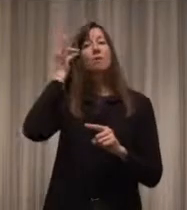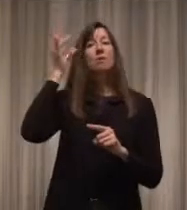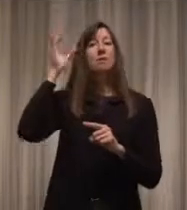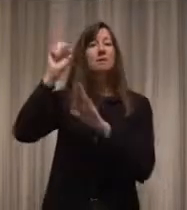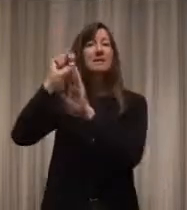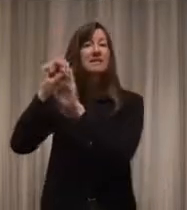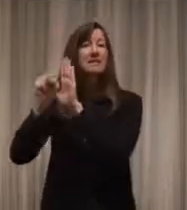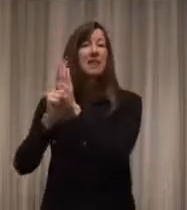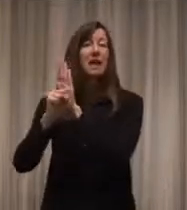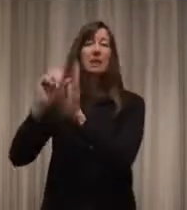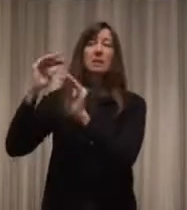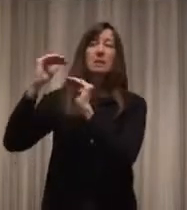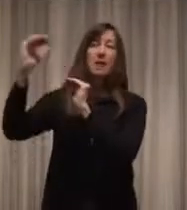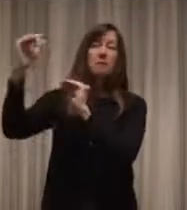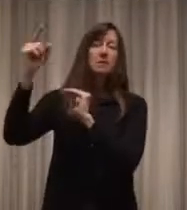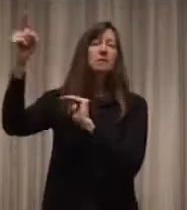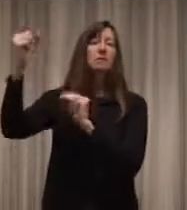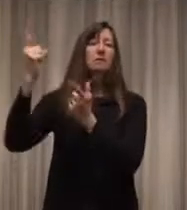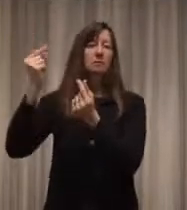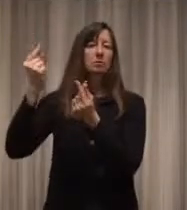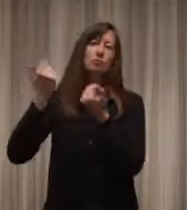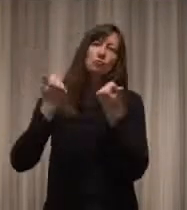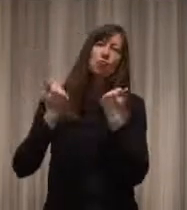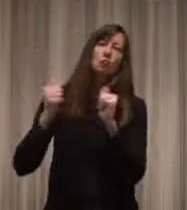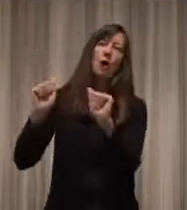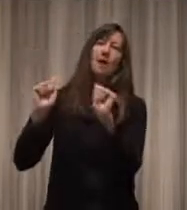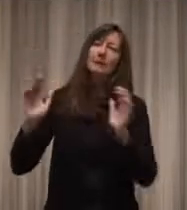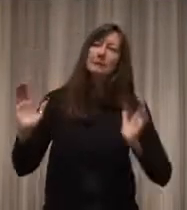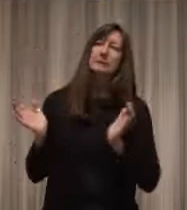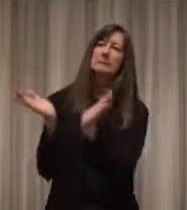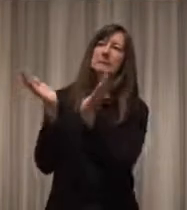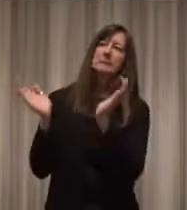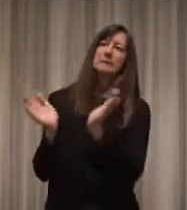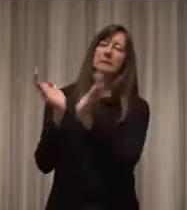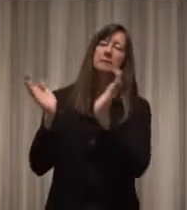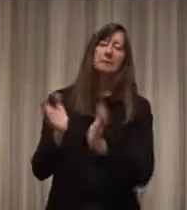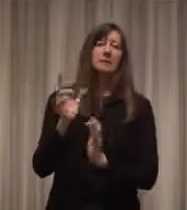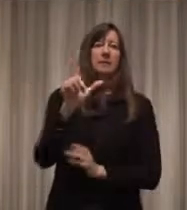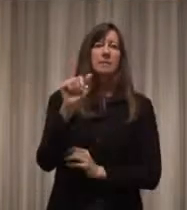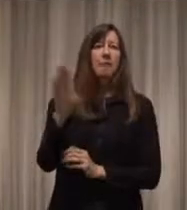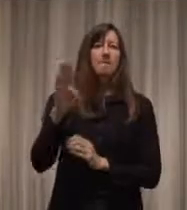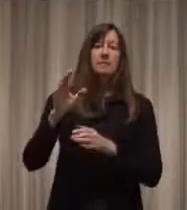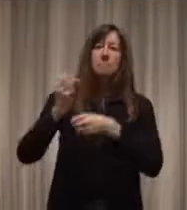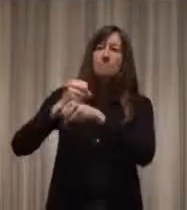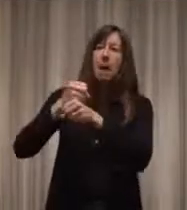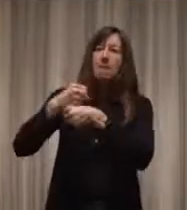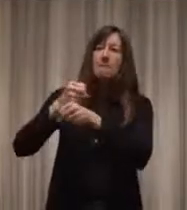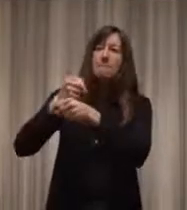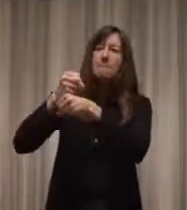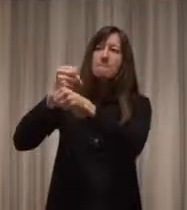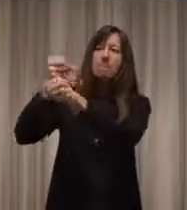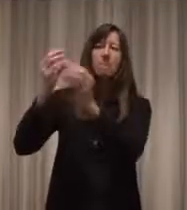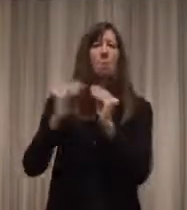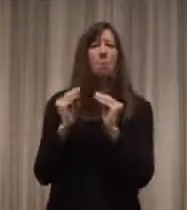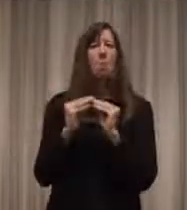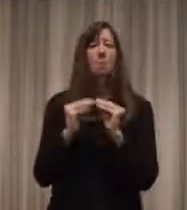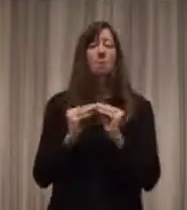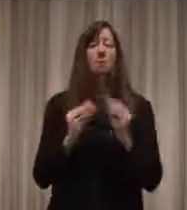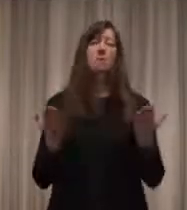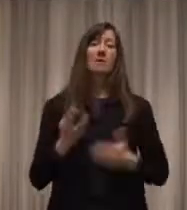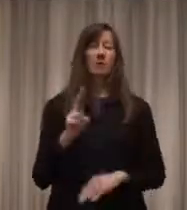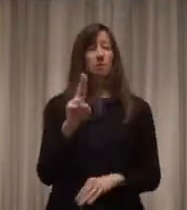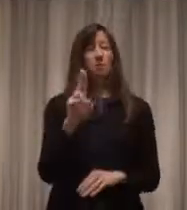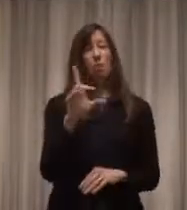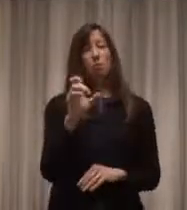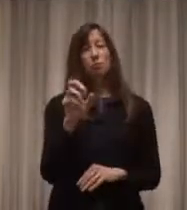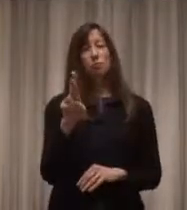ramp up supply. It really is a supply problem. At the county level, what we are doing to at least